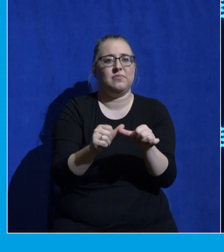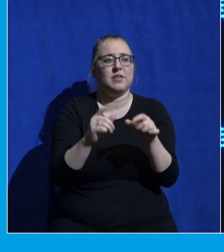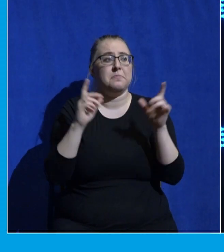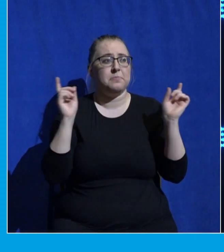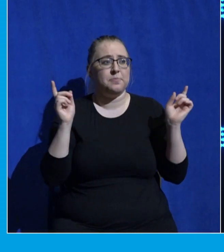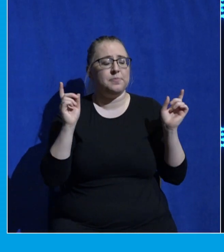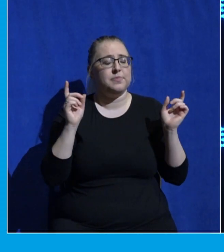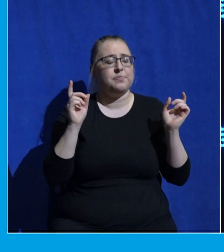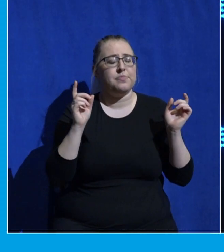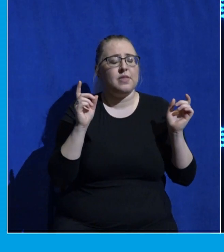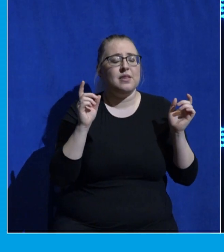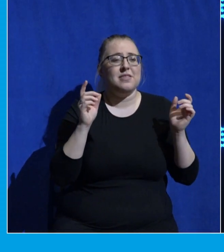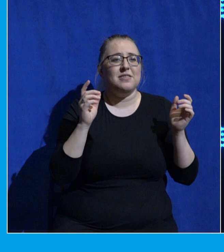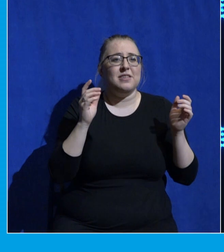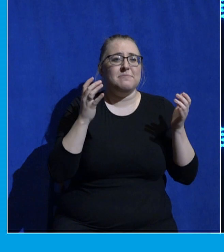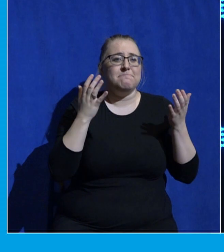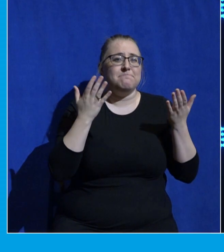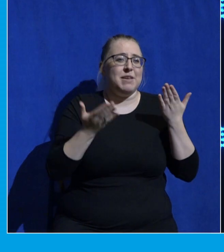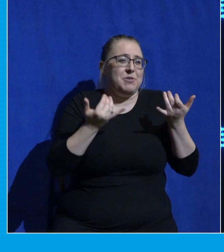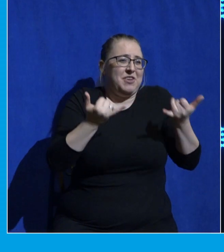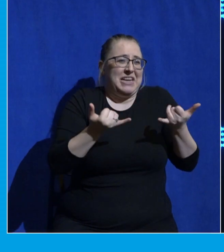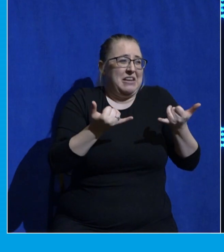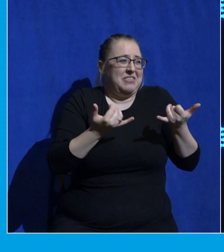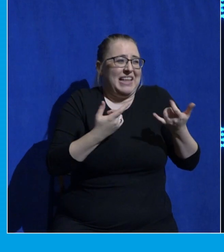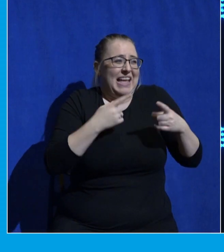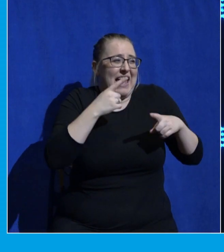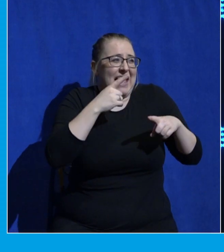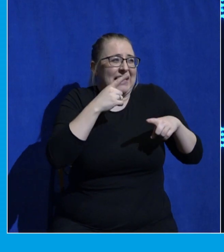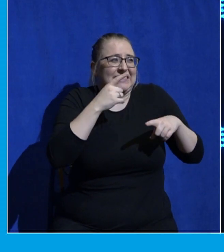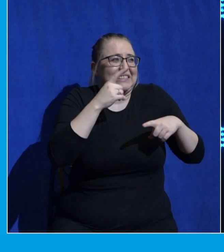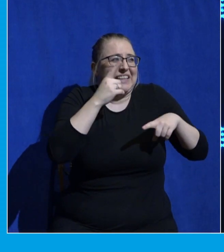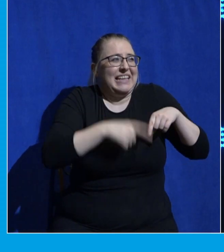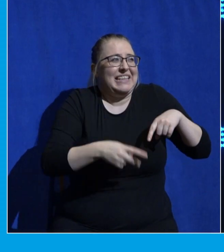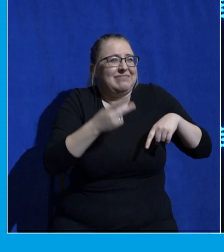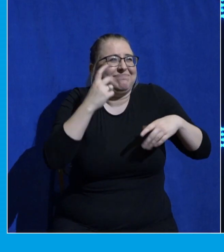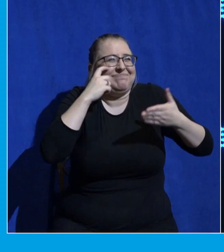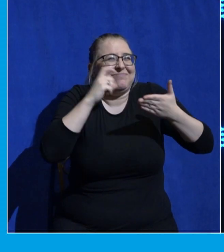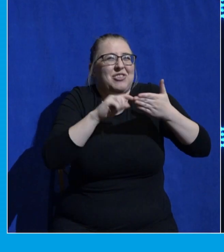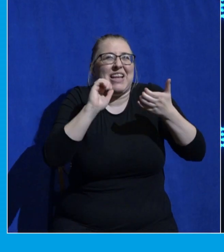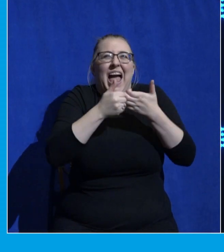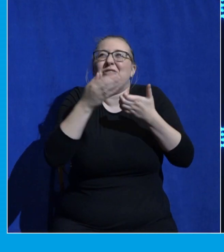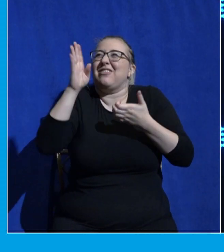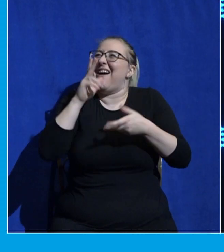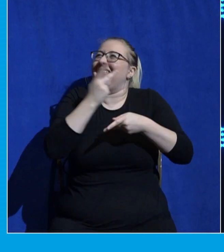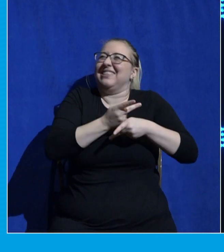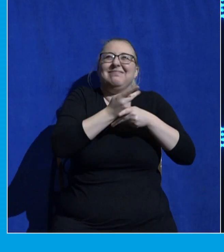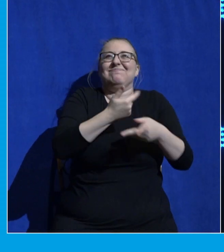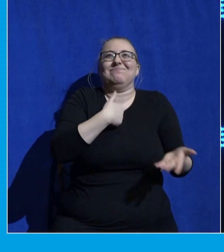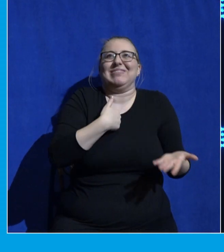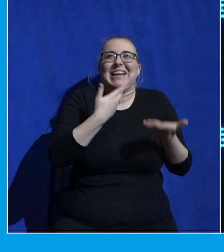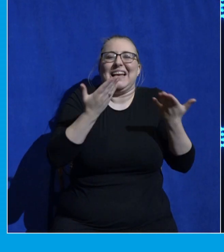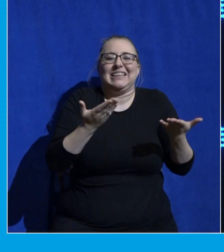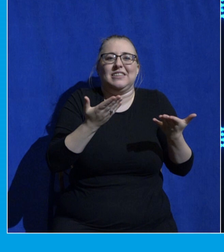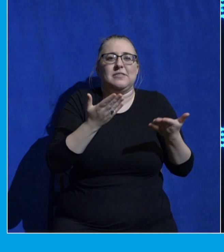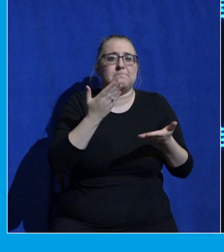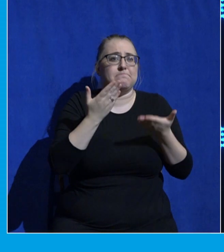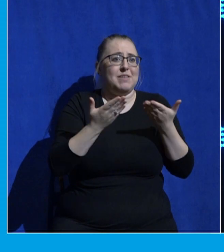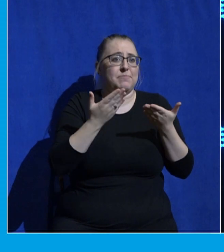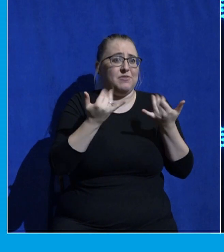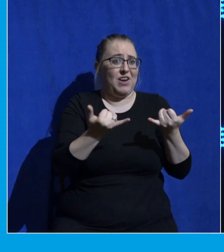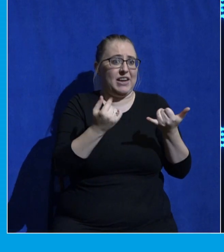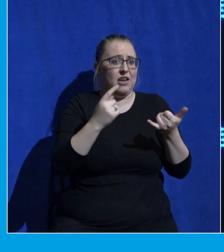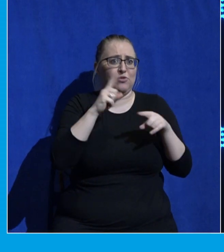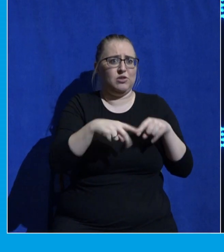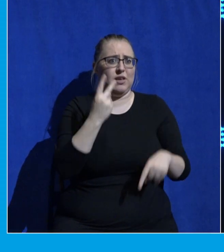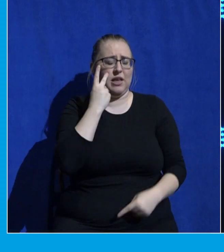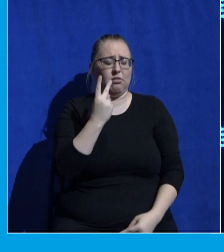You may not be able to see right now how God is keeping you. You may not be able to look back and see your past with the clarity that I